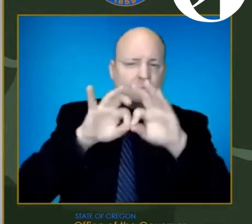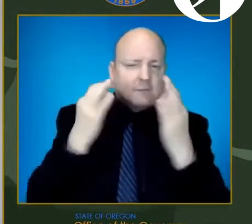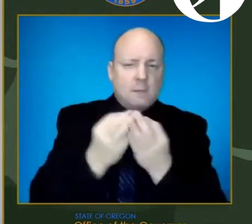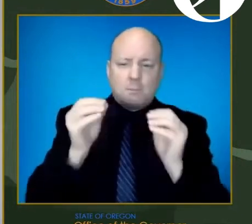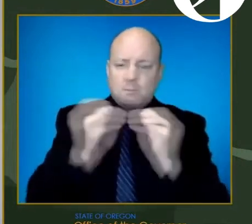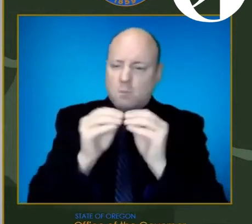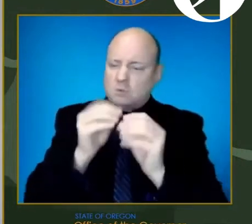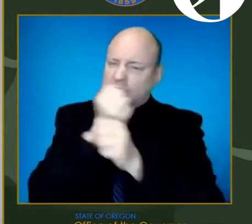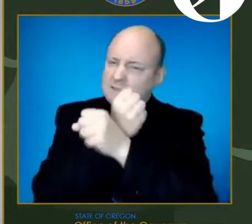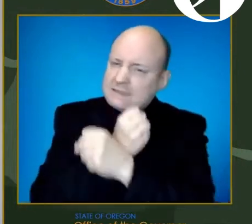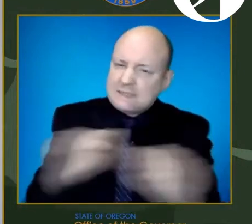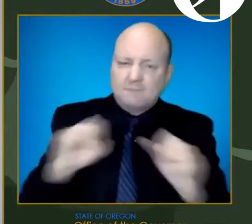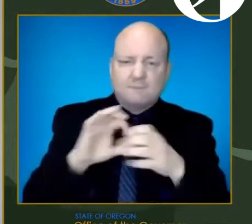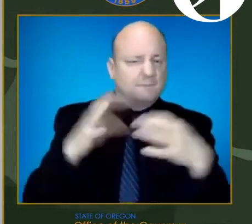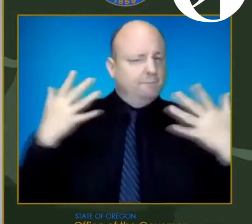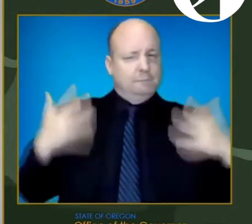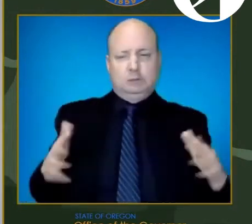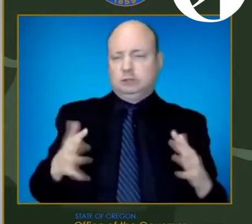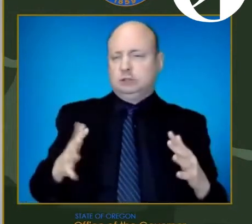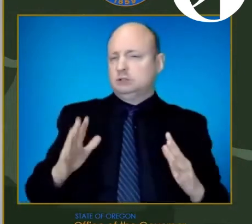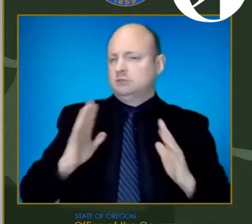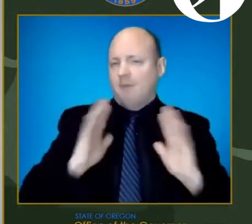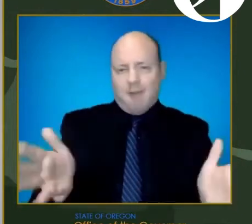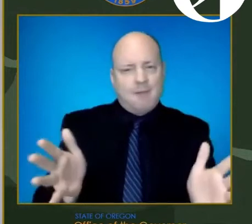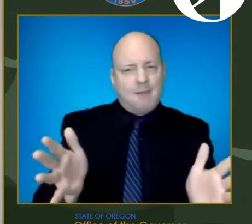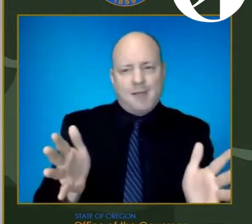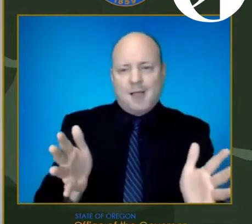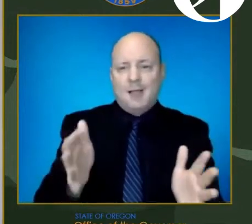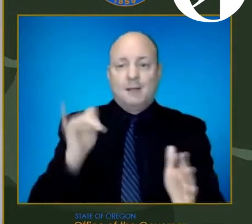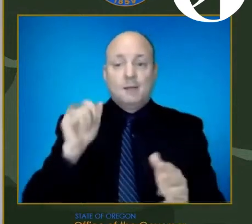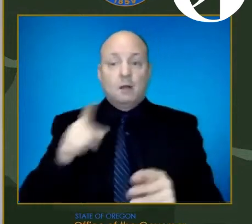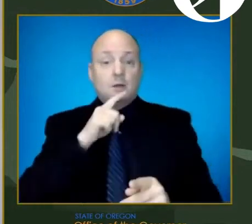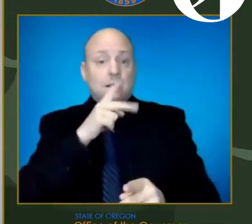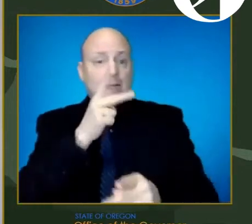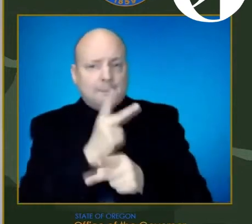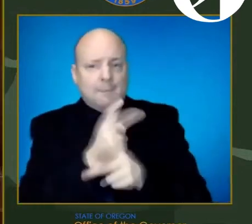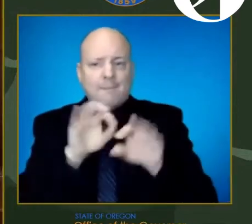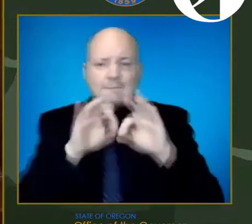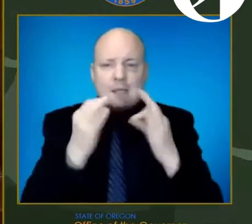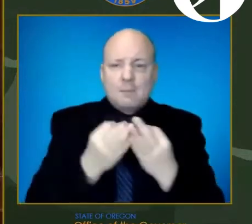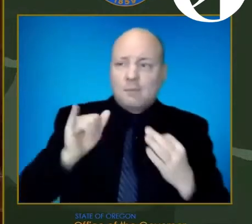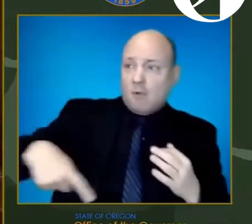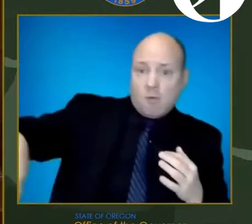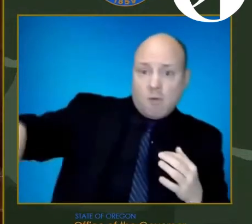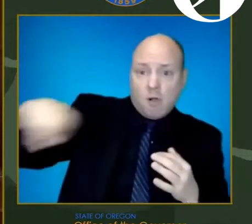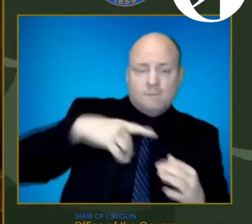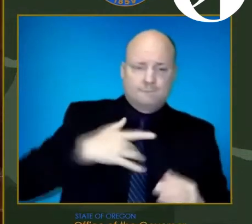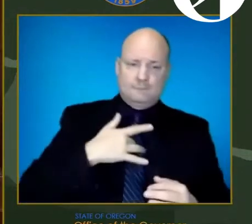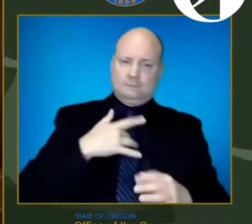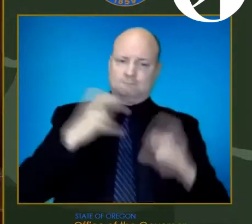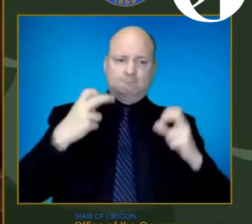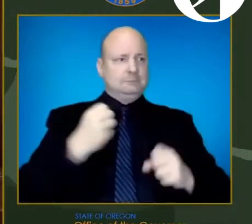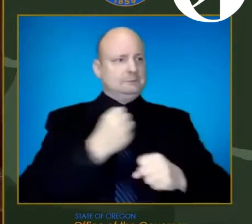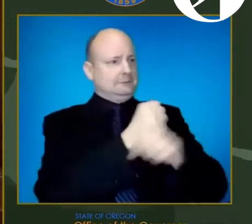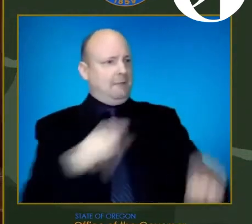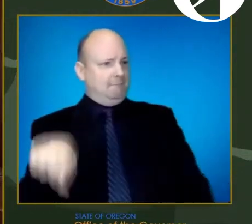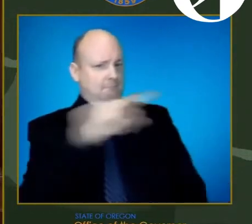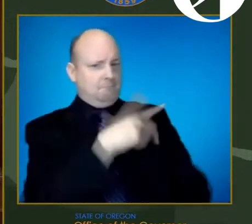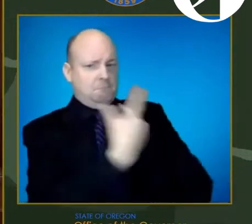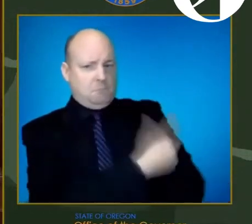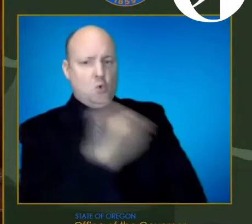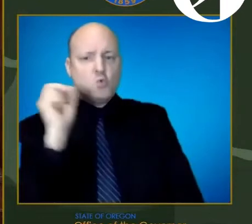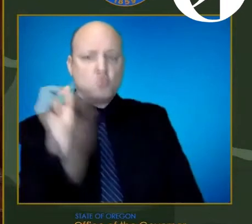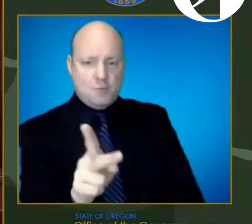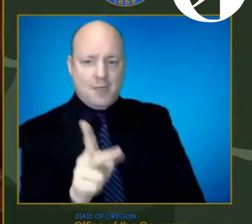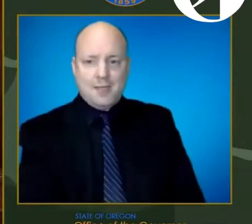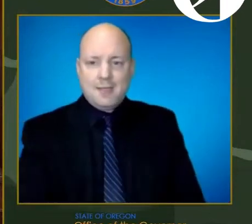burden, but also use it to keep ourselves safe and our own families. Dr. Chavez, in addition to treating